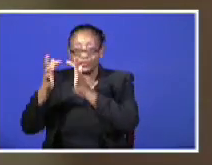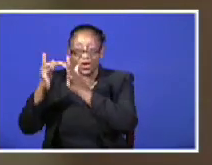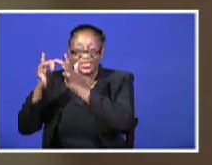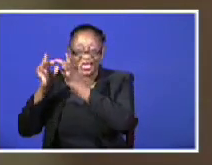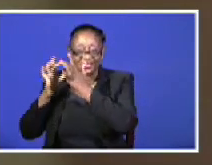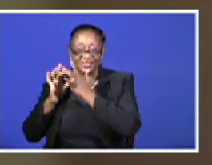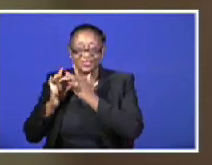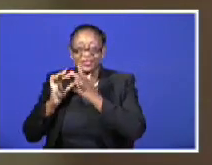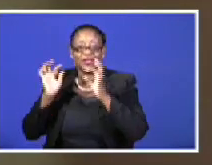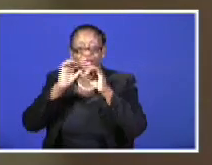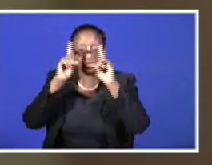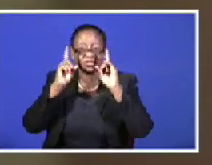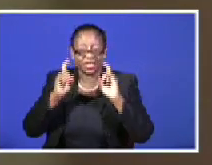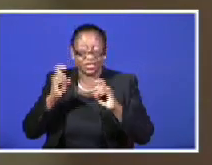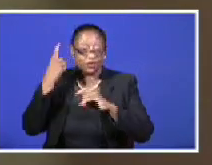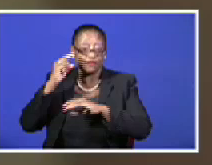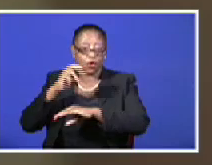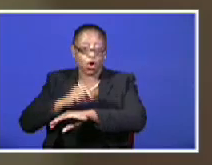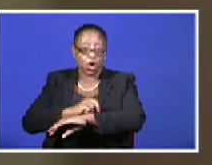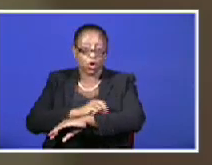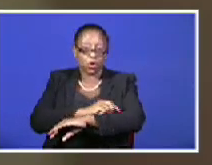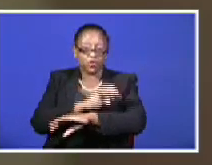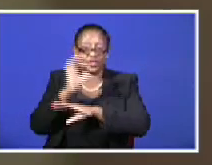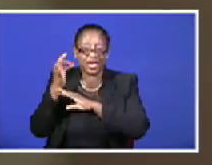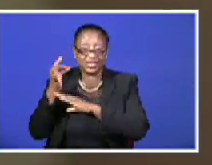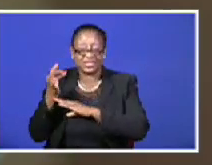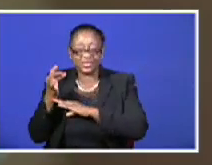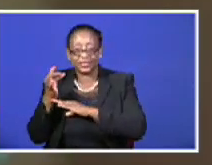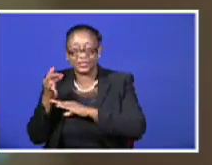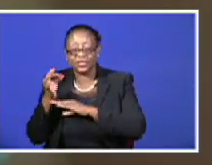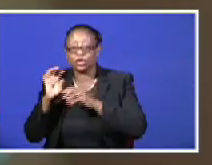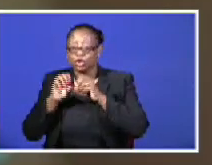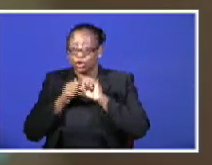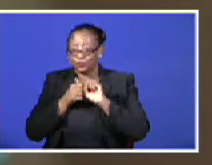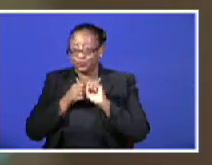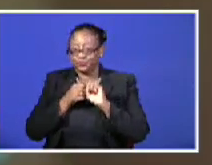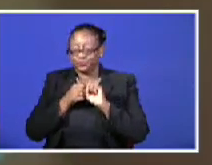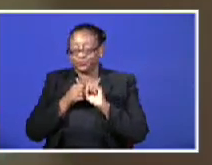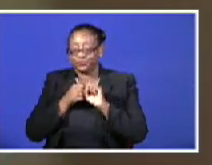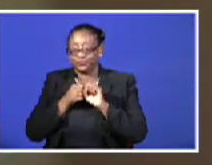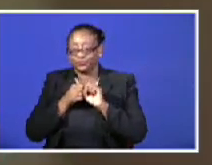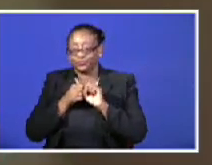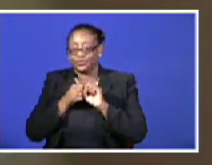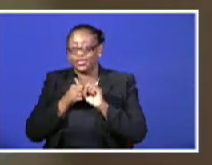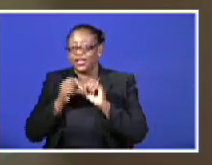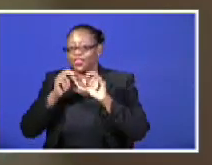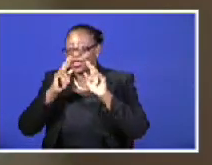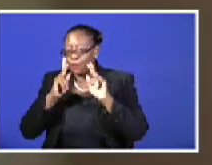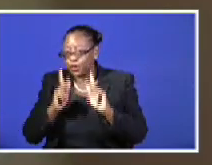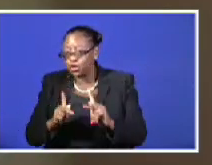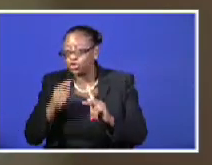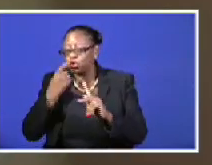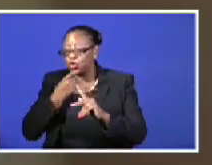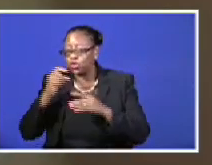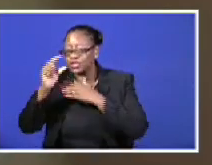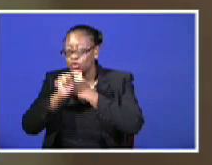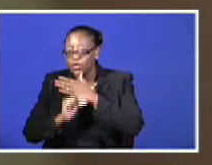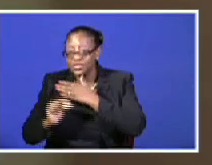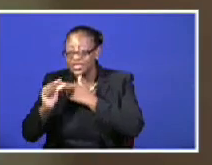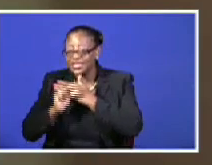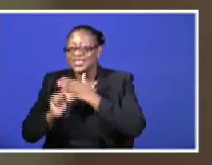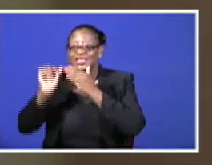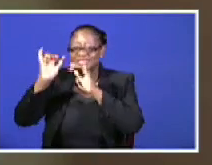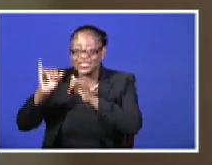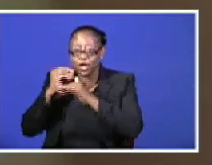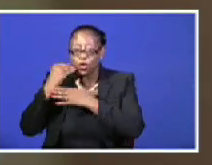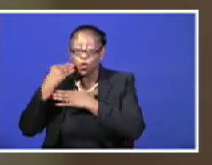contacts, are tested for COVID-19. That's our national policy. So the person is in quarantine. It has to be for an incubation period